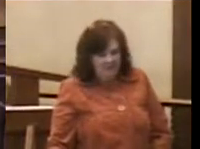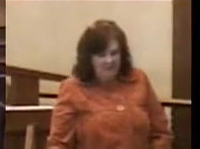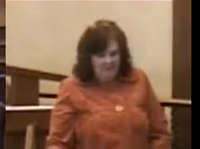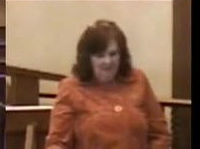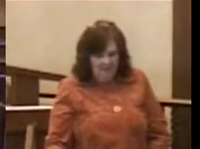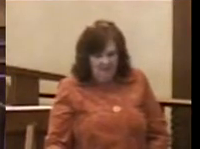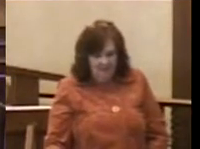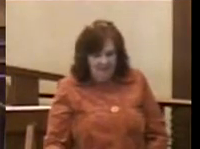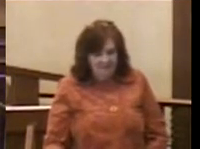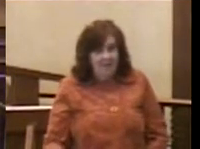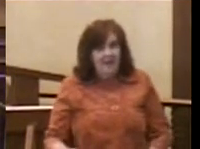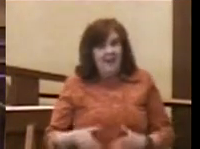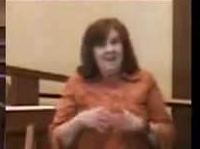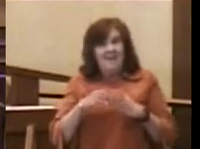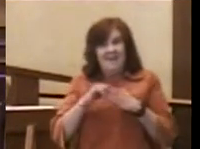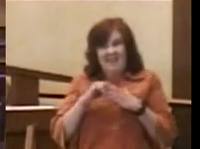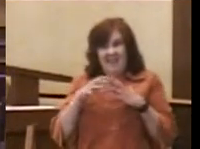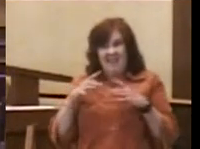So that's a lot of pasta.